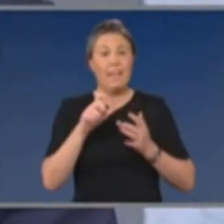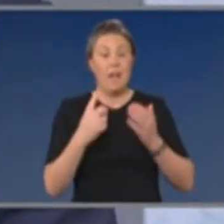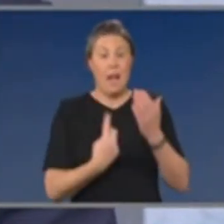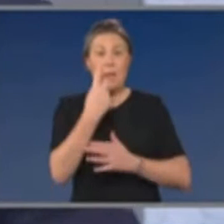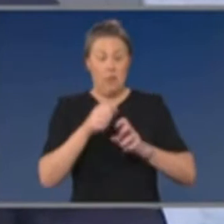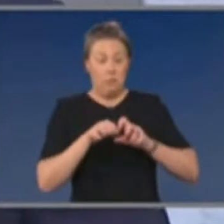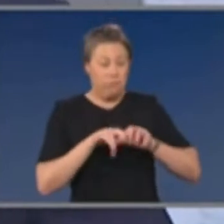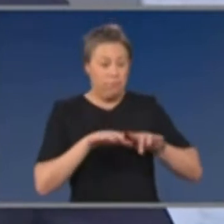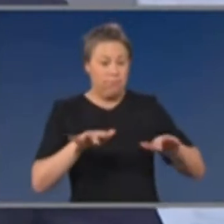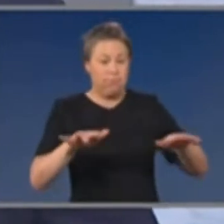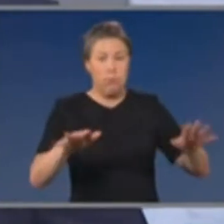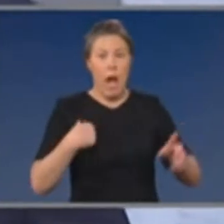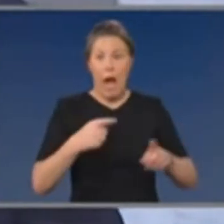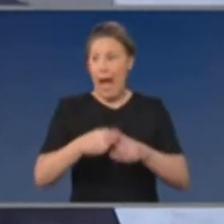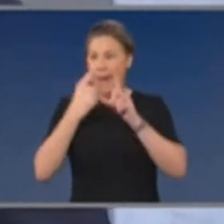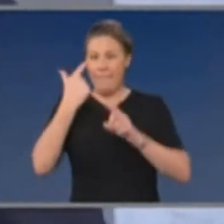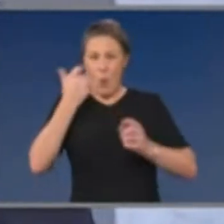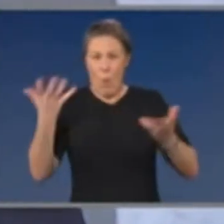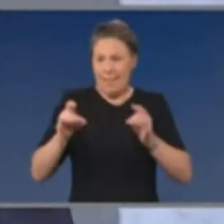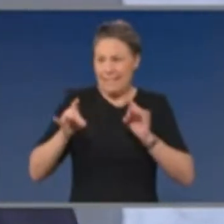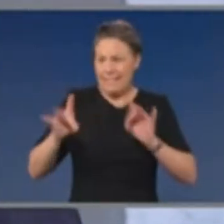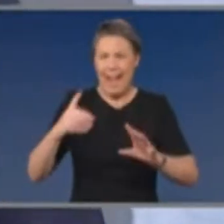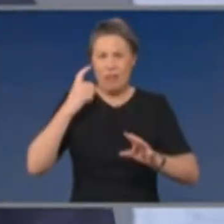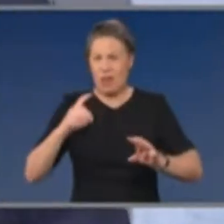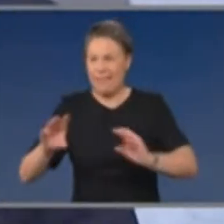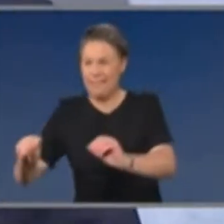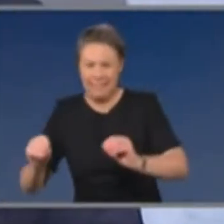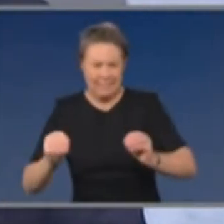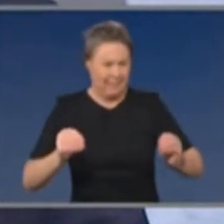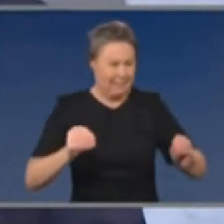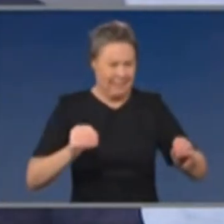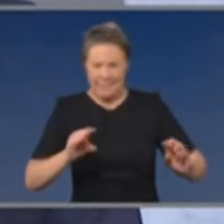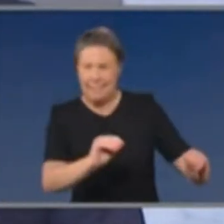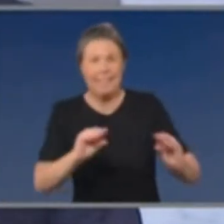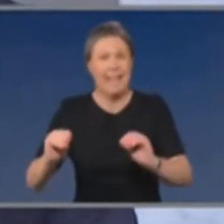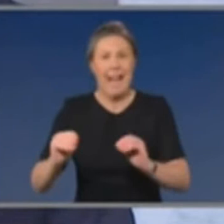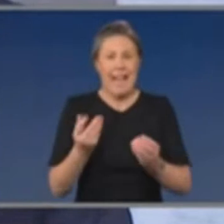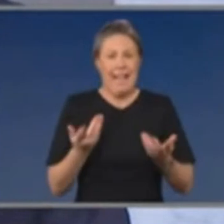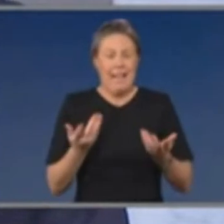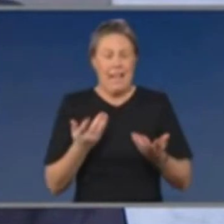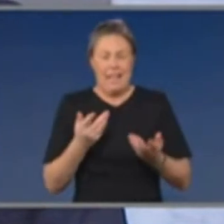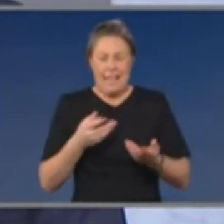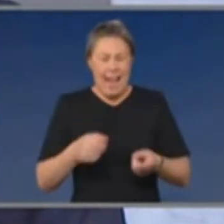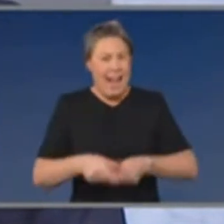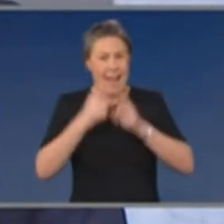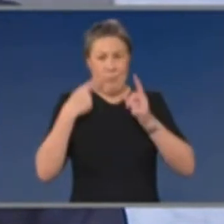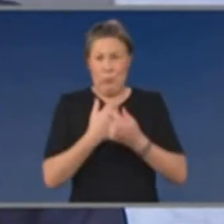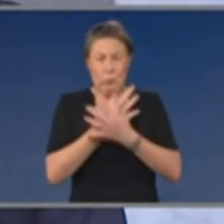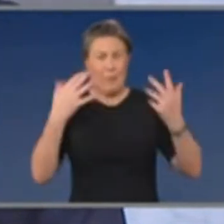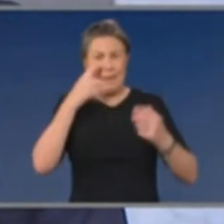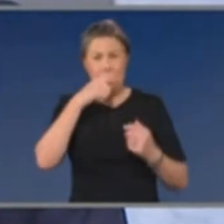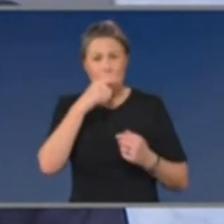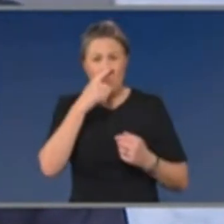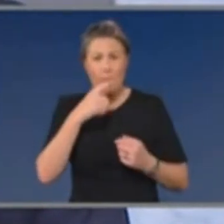Victoria, and ensuring that we have a senior level support out of the ADF to support the Chief Health Officer